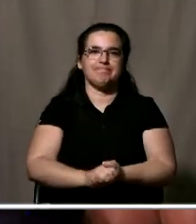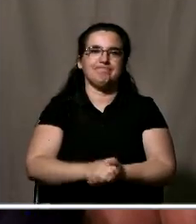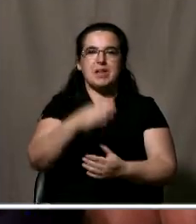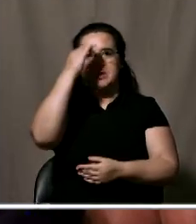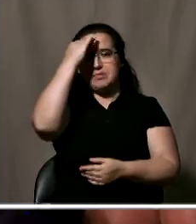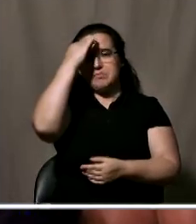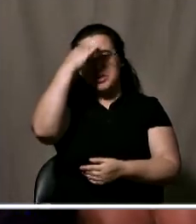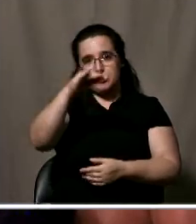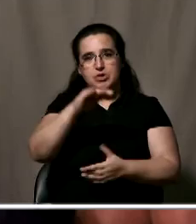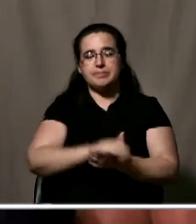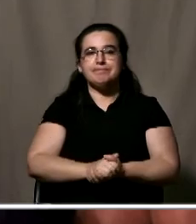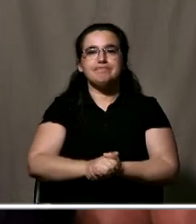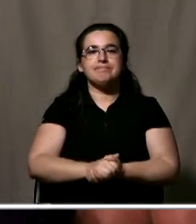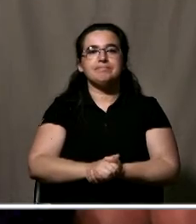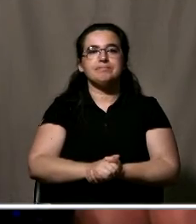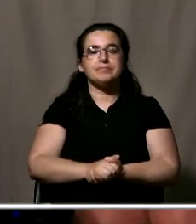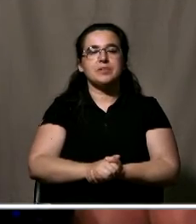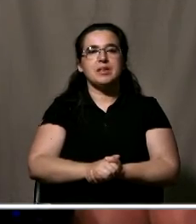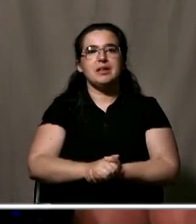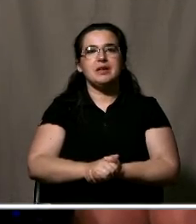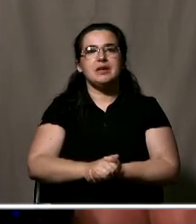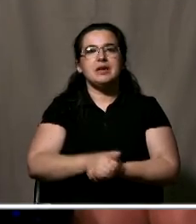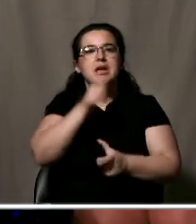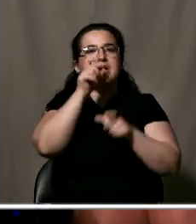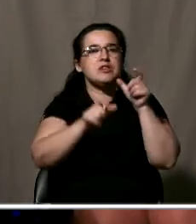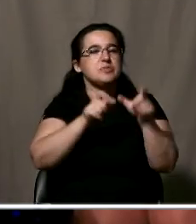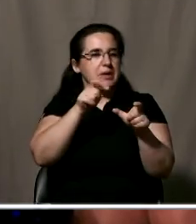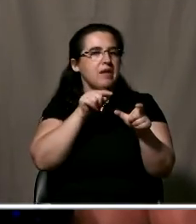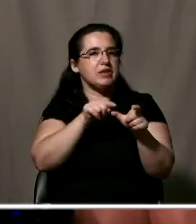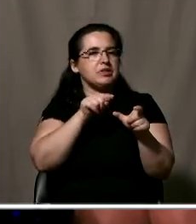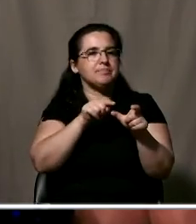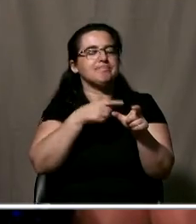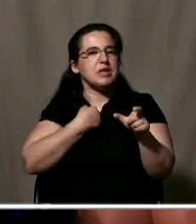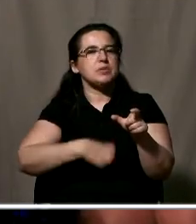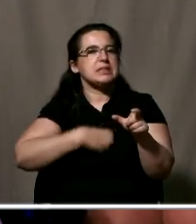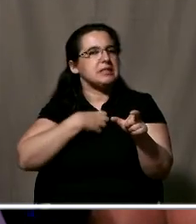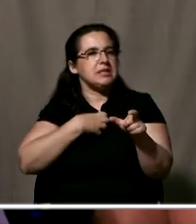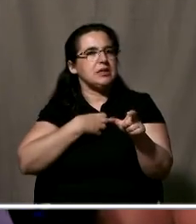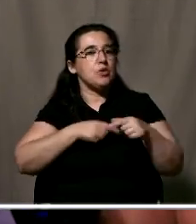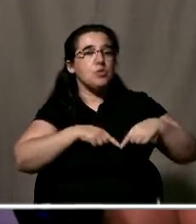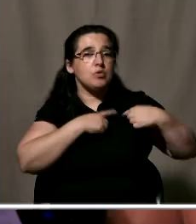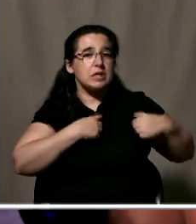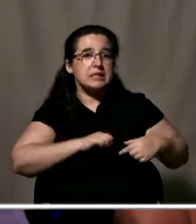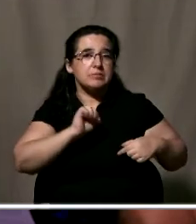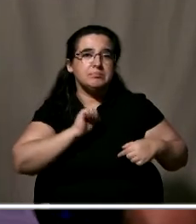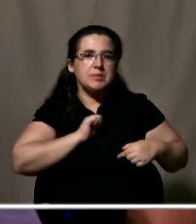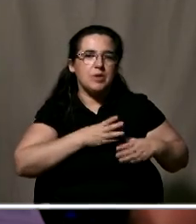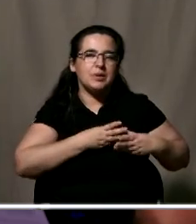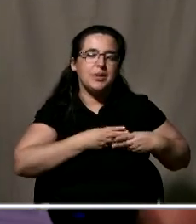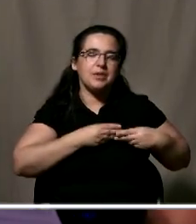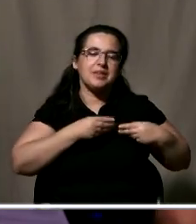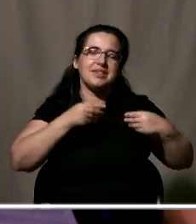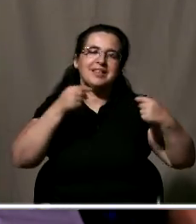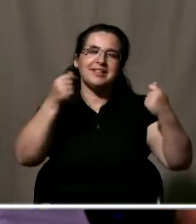were the words that really tugged at my heart in that letter. E estas palavras foram as que realmente impactaram o meu coração naquela carta. Pastor, I have